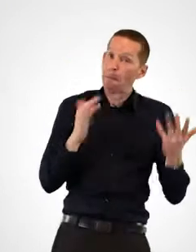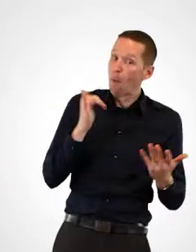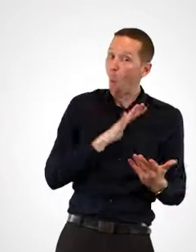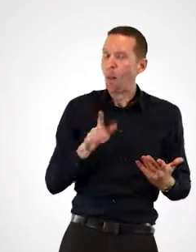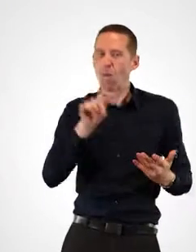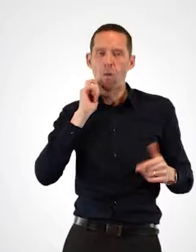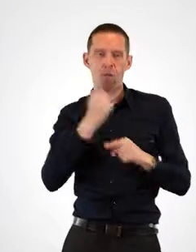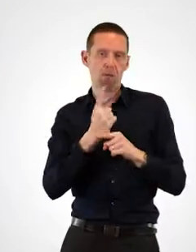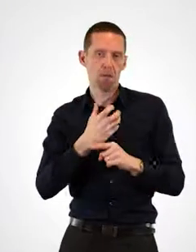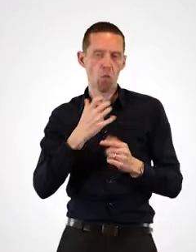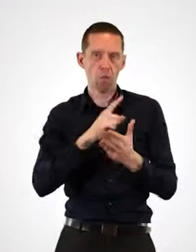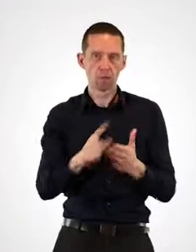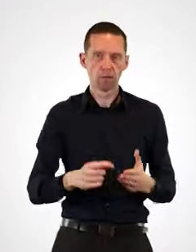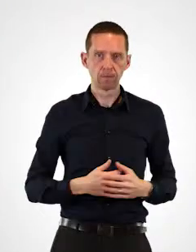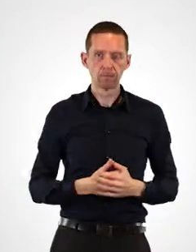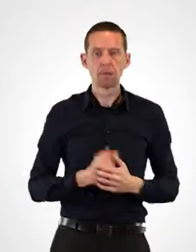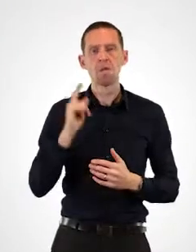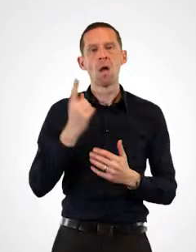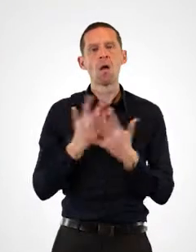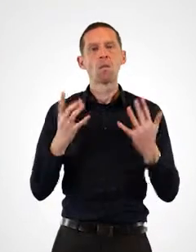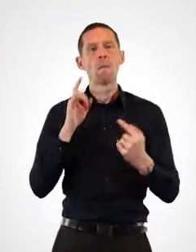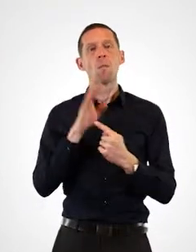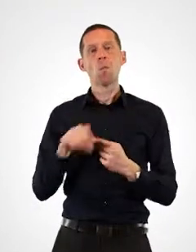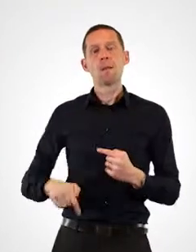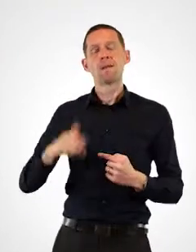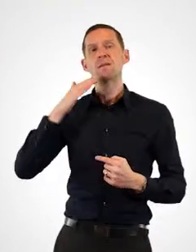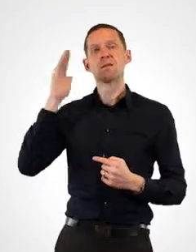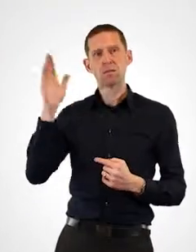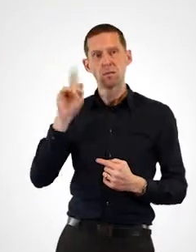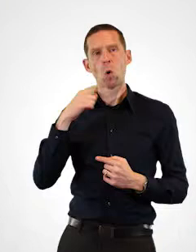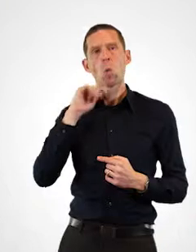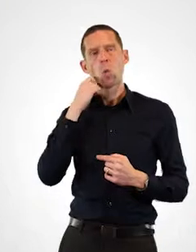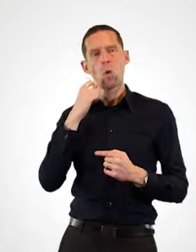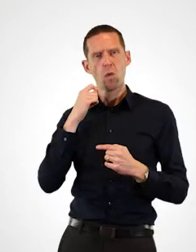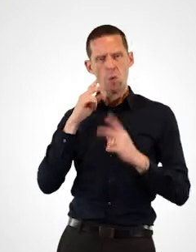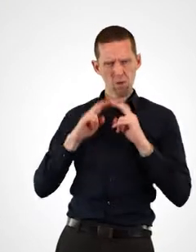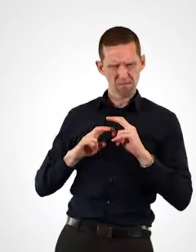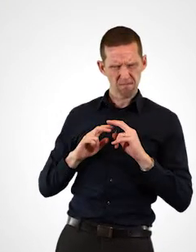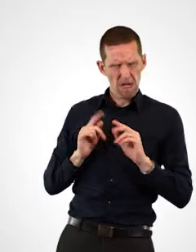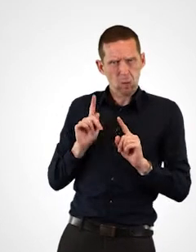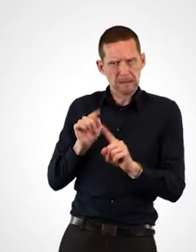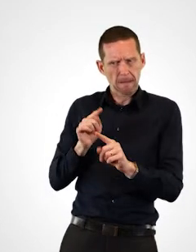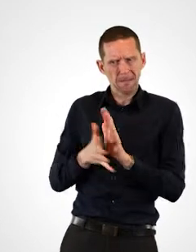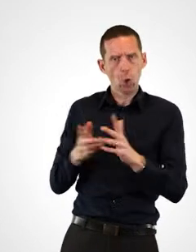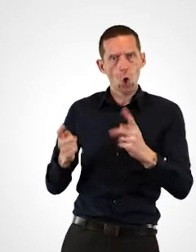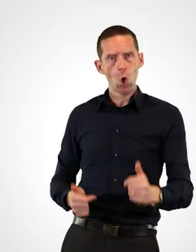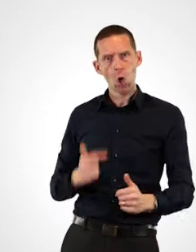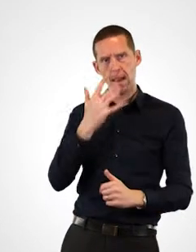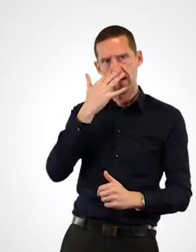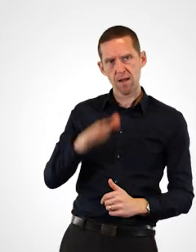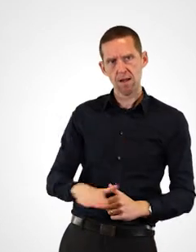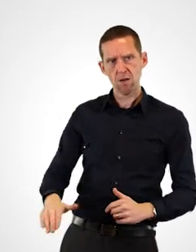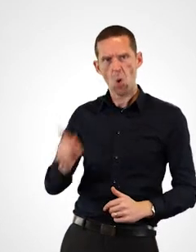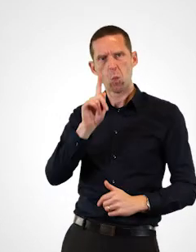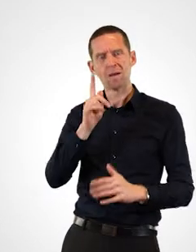that. And most importantly in this presentation, we were going to explore what that means for the early years. What do we need to